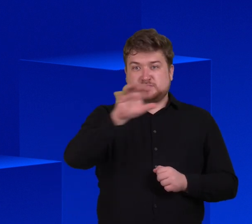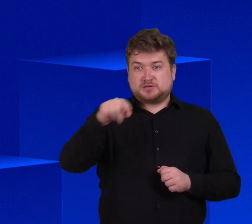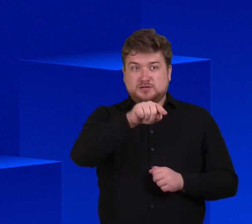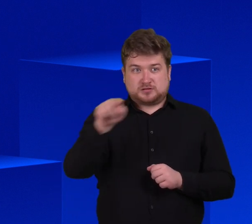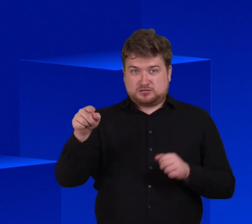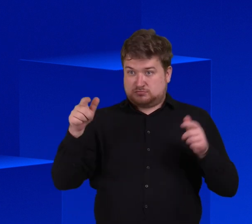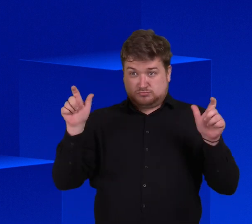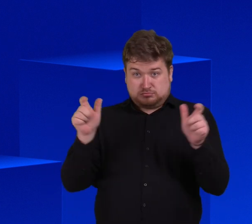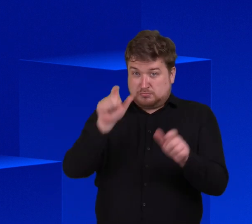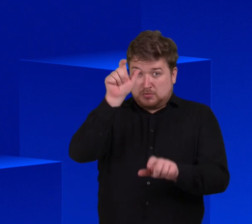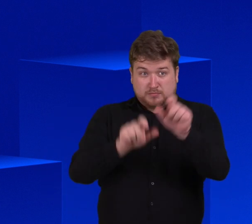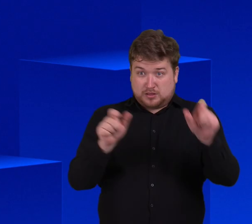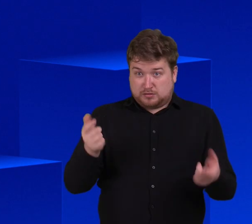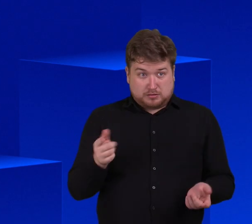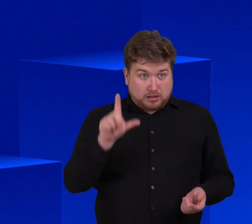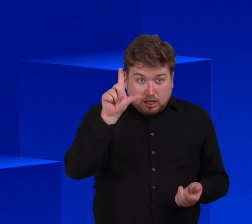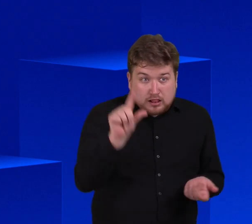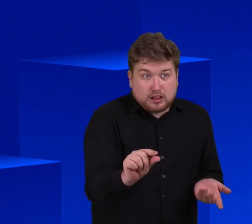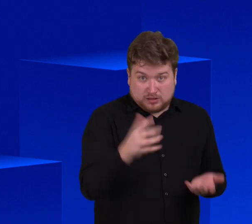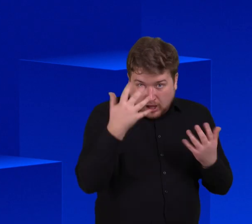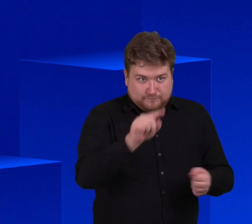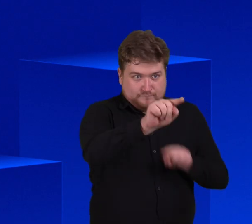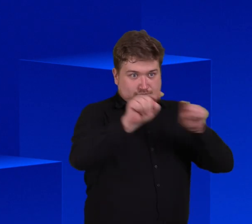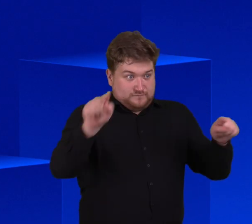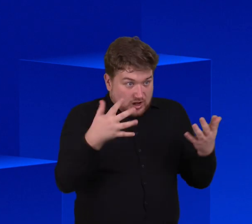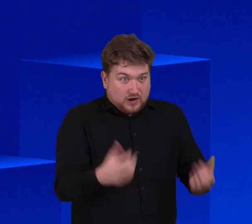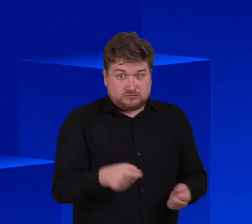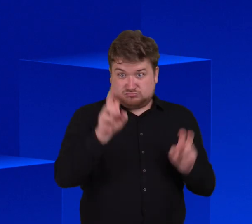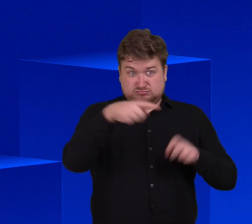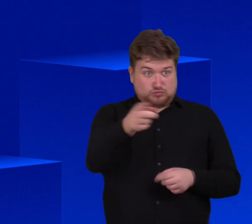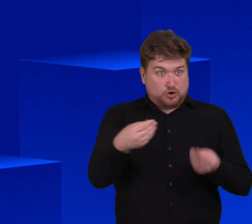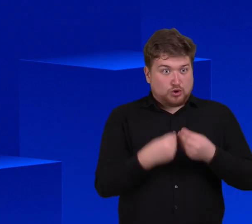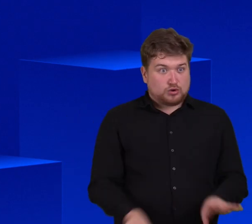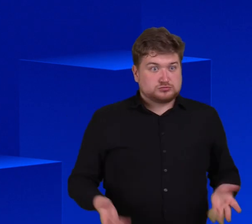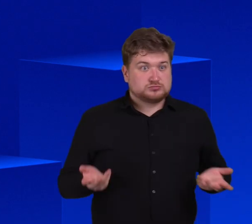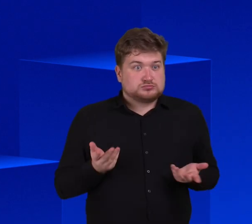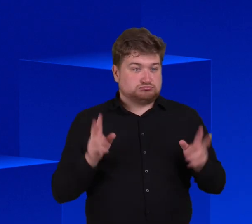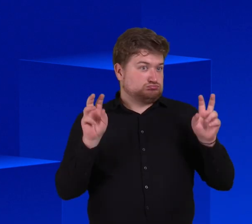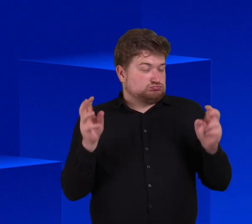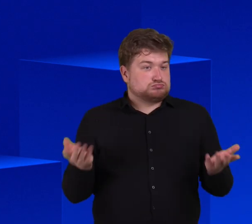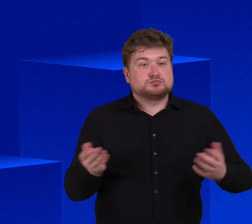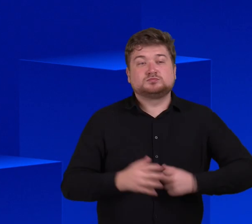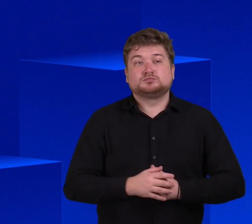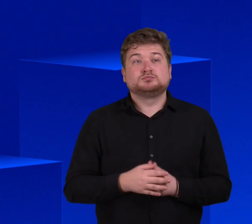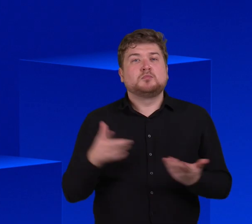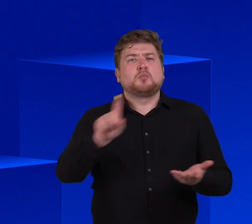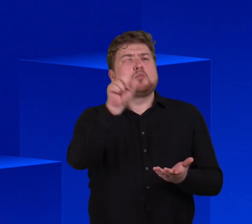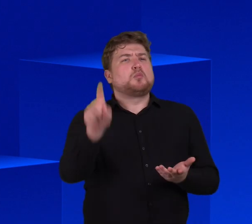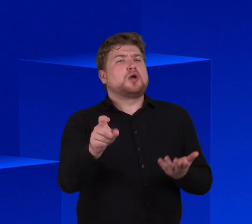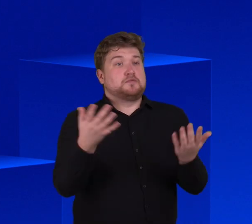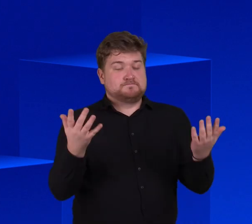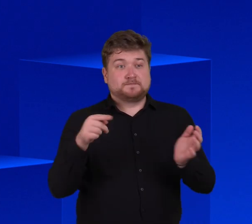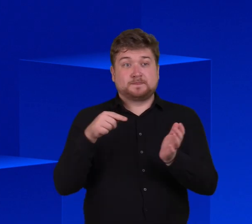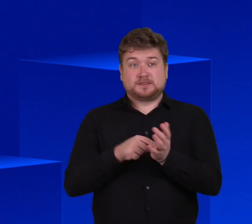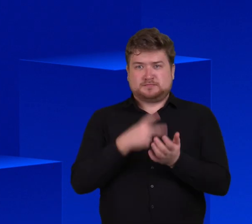we see also that the gaps have been widening. So the gaps are not stable, they are very dynamic, and very